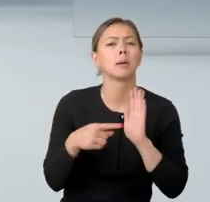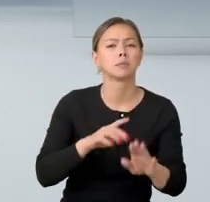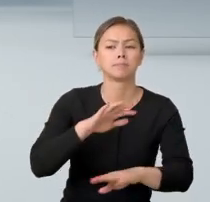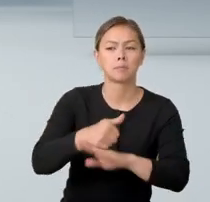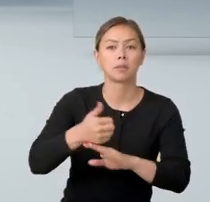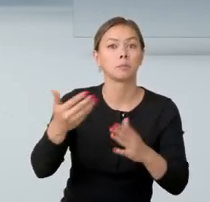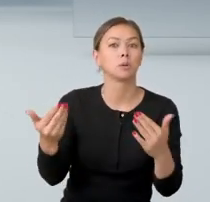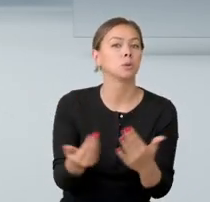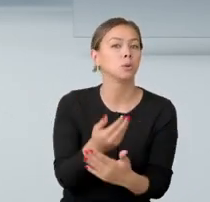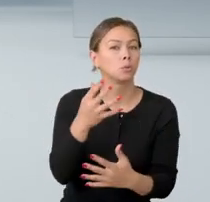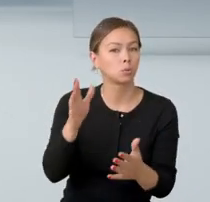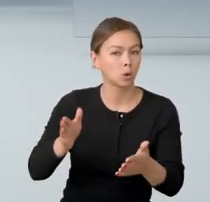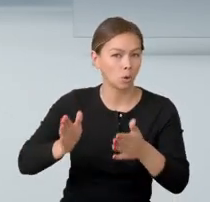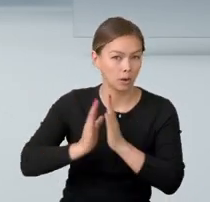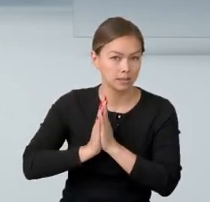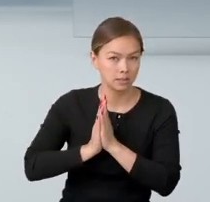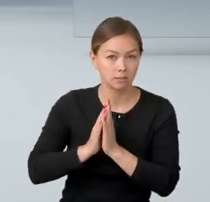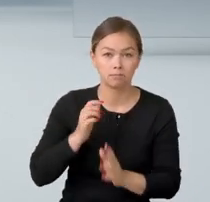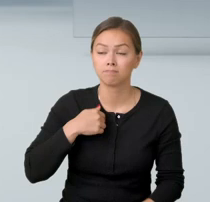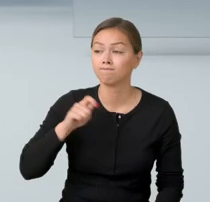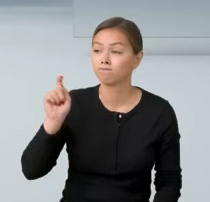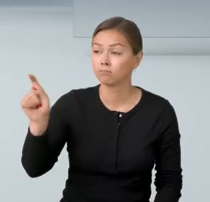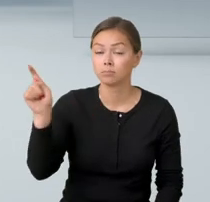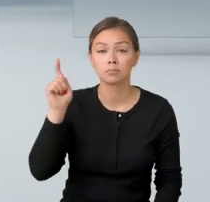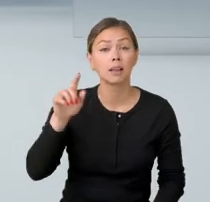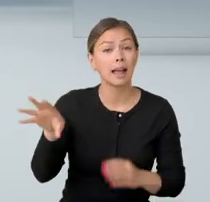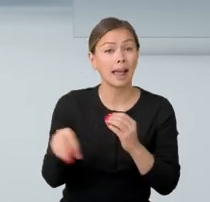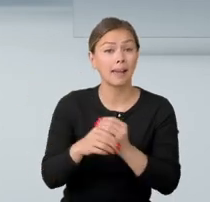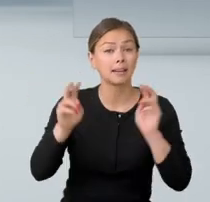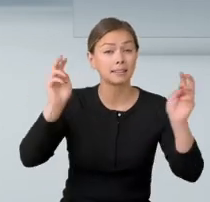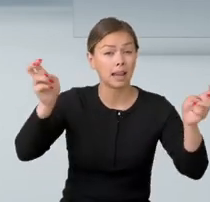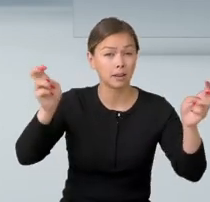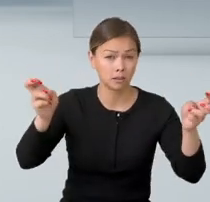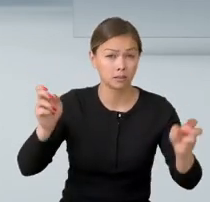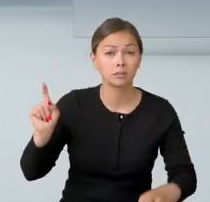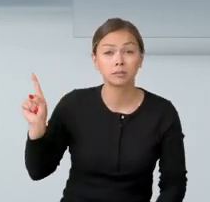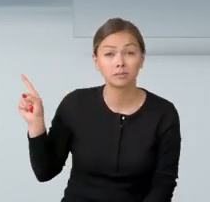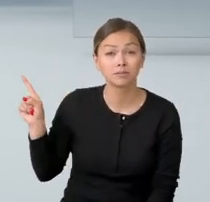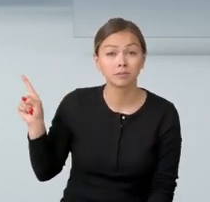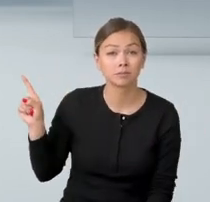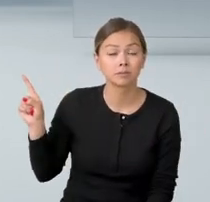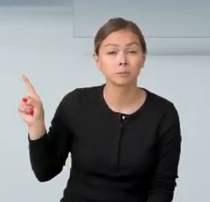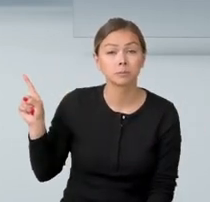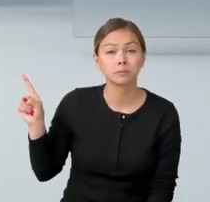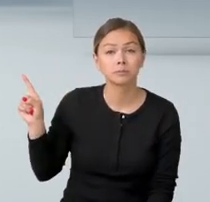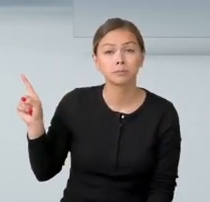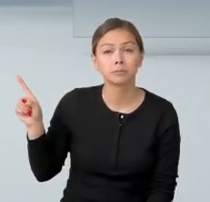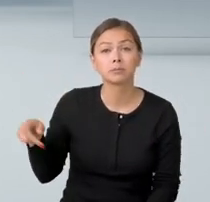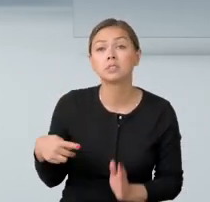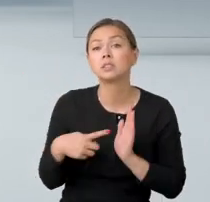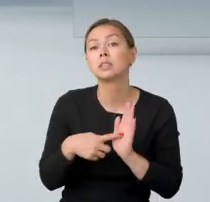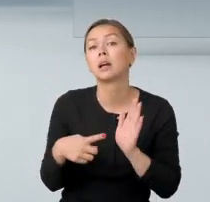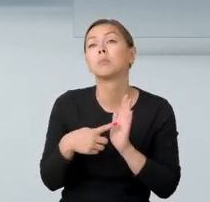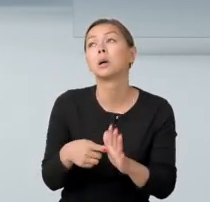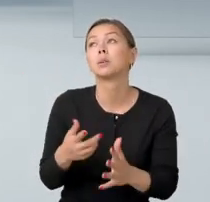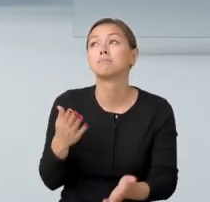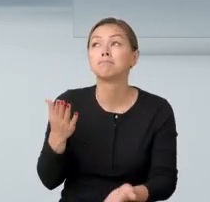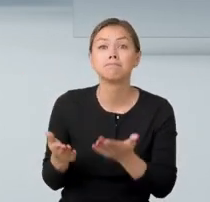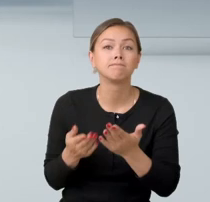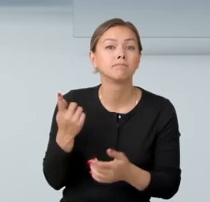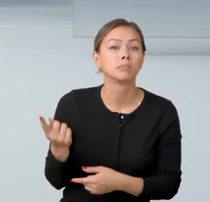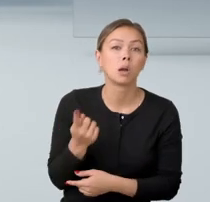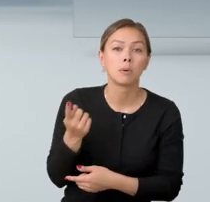a new request so I click on it and as you can see I can give a title to this request so imagine that someone have asked it